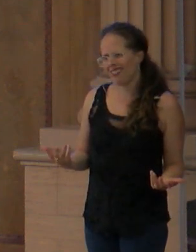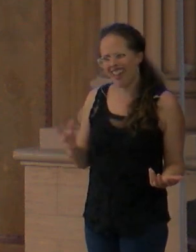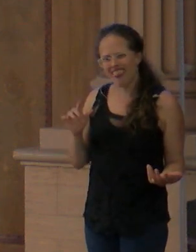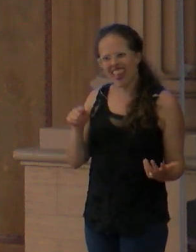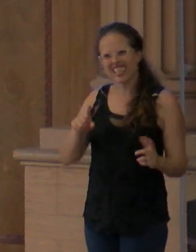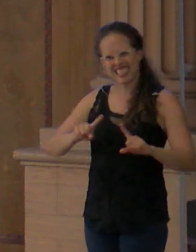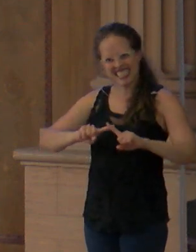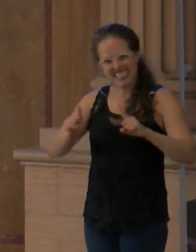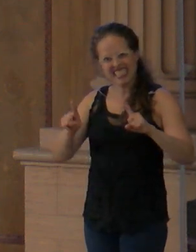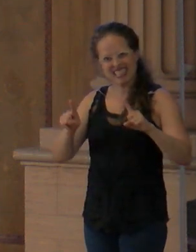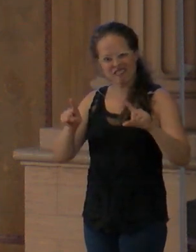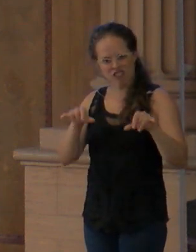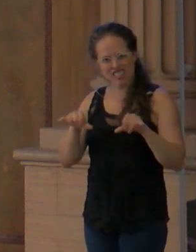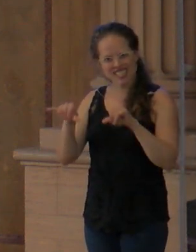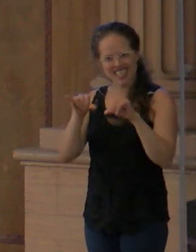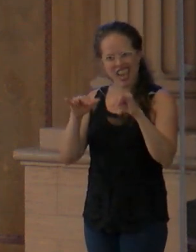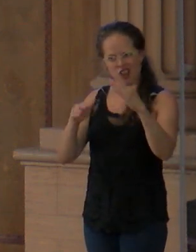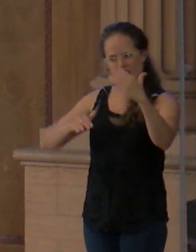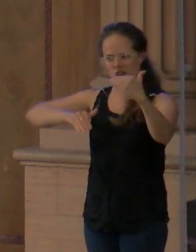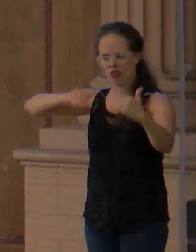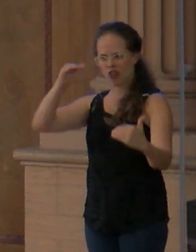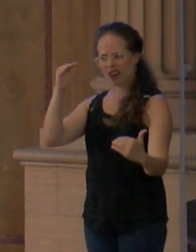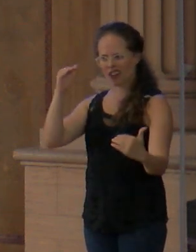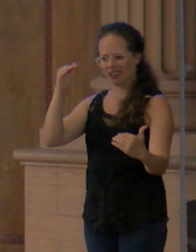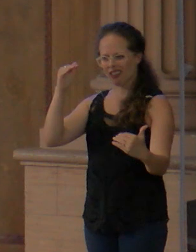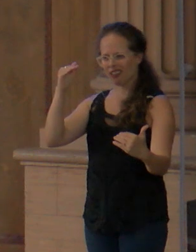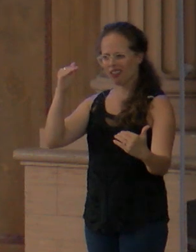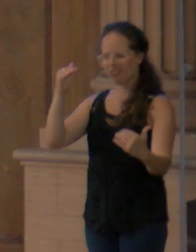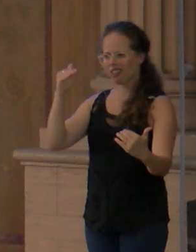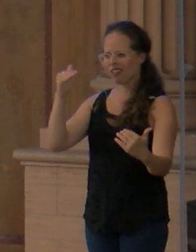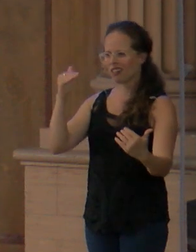I could ever meet. I've got two sets of stones.